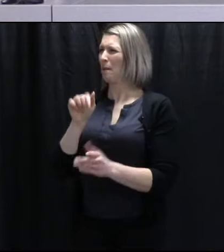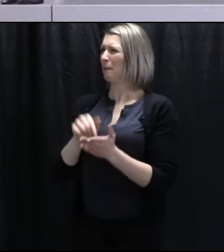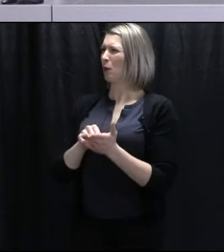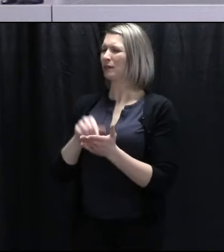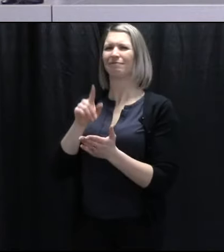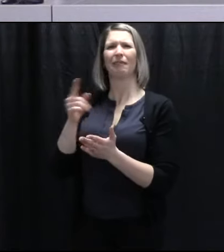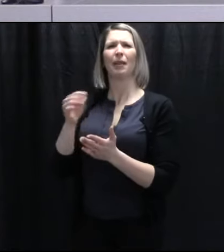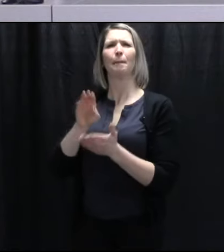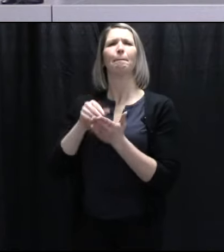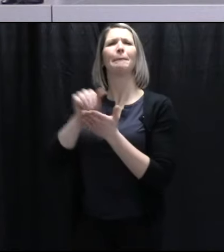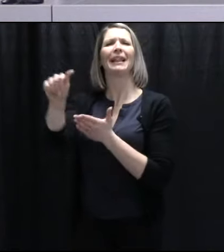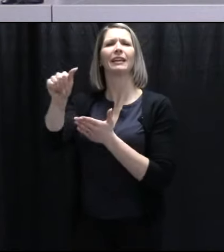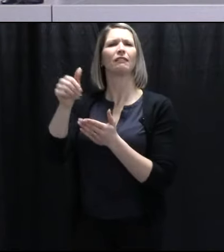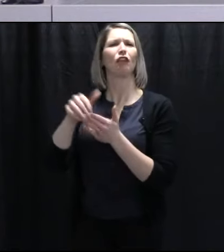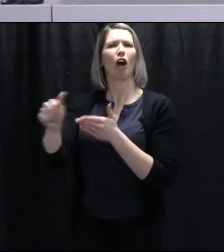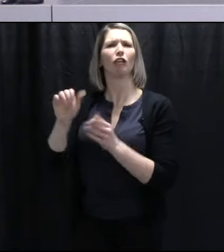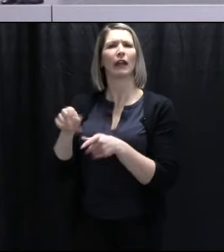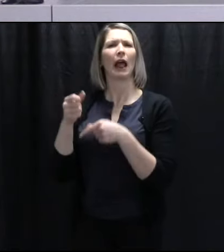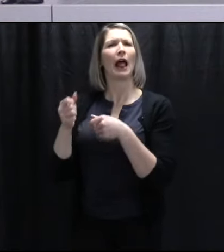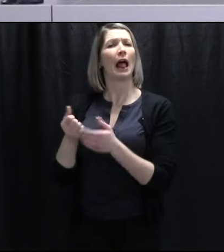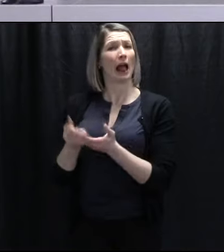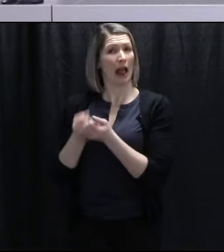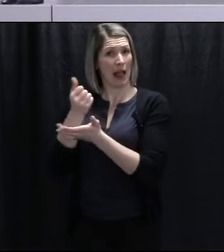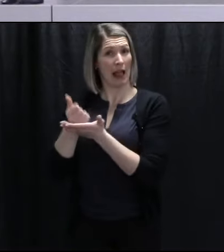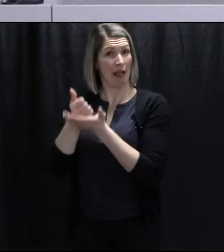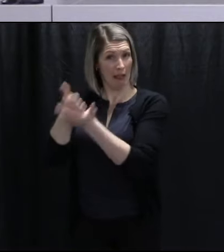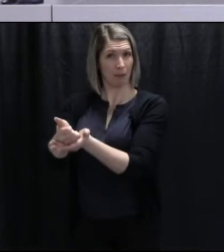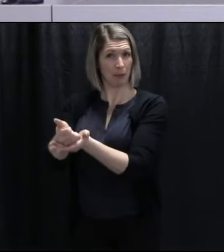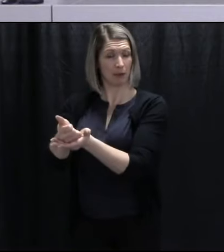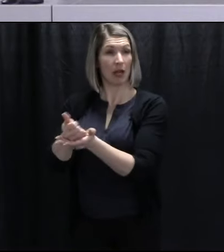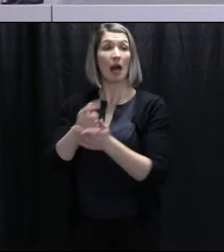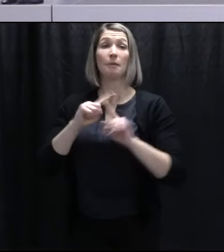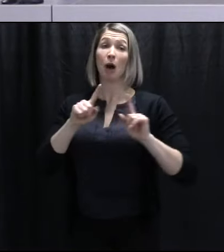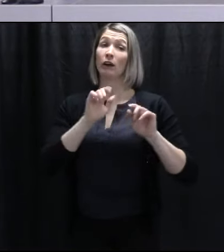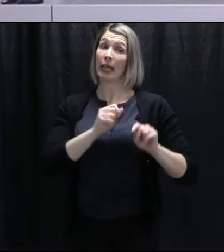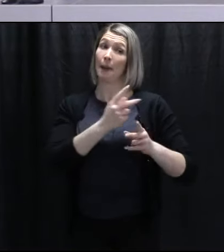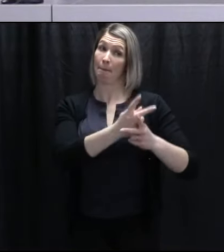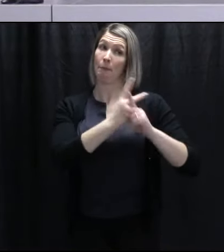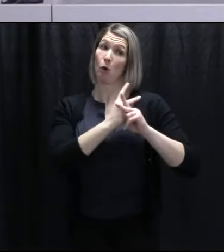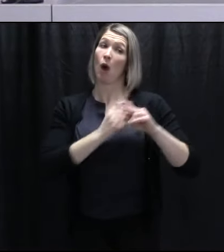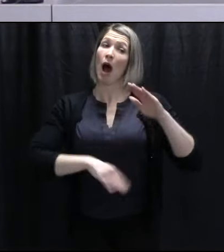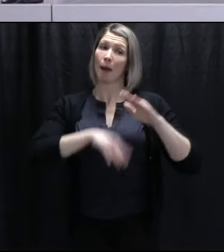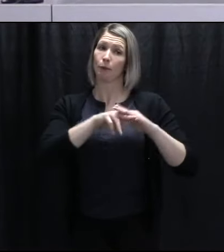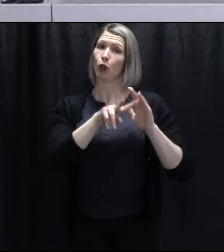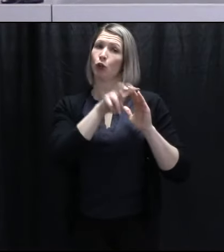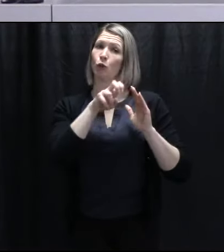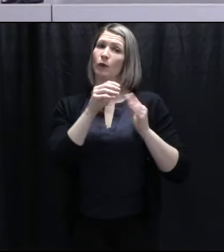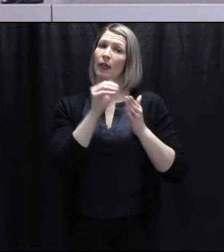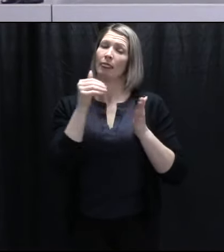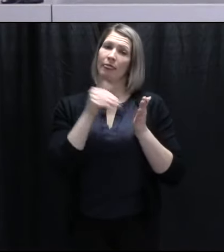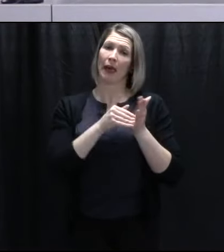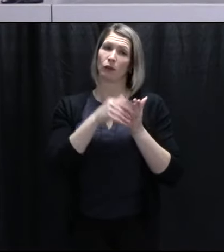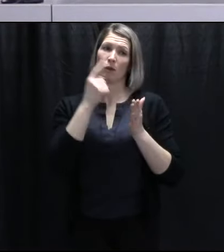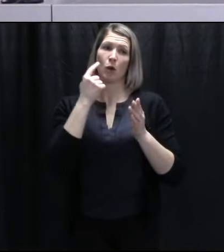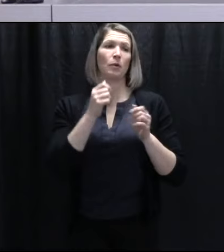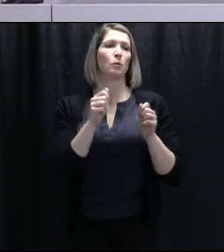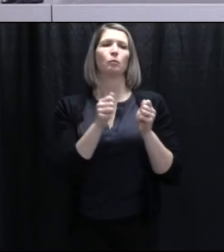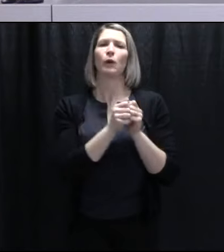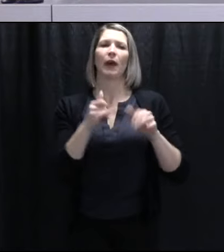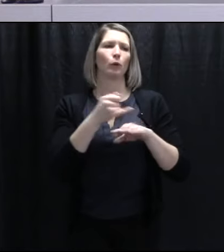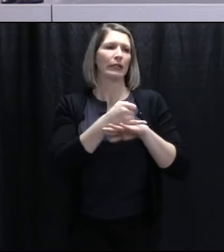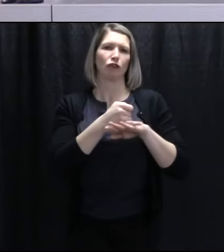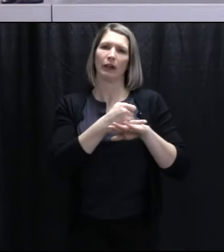Brunswick announced that business owner can borrow up to $200,000 without interest rate. Wondering what the province is